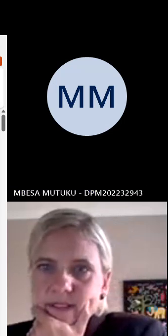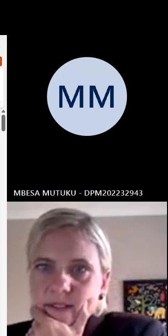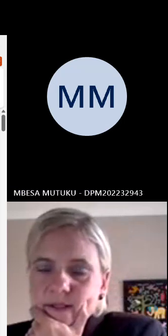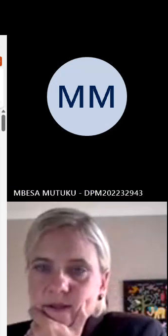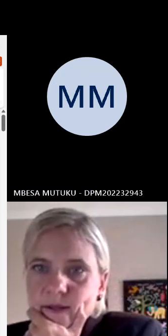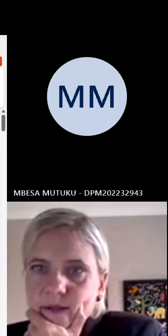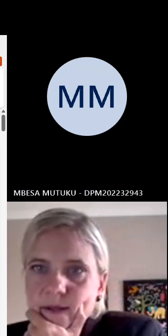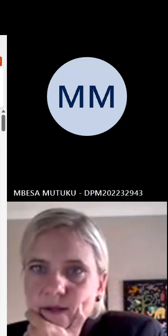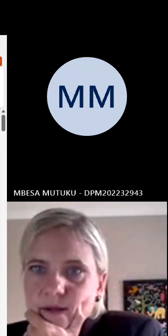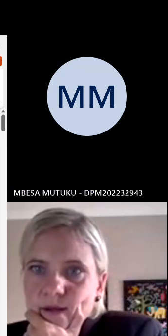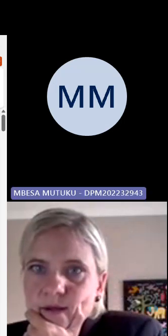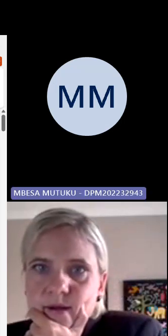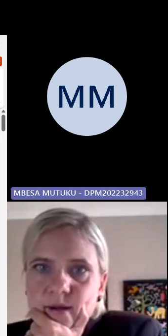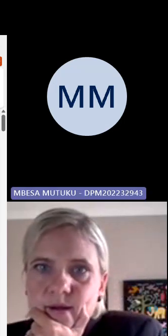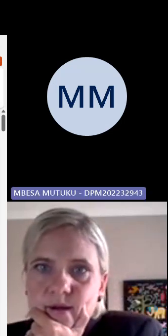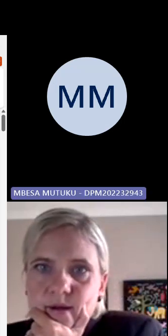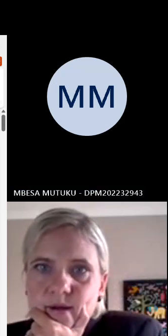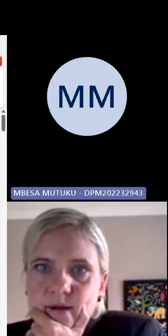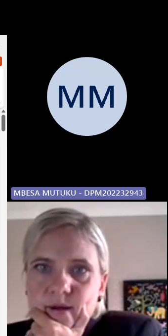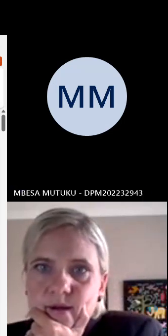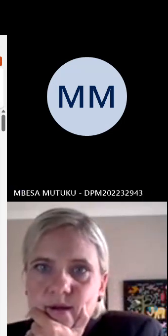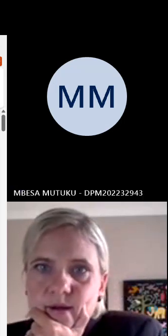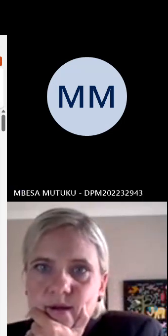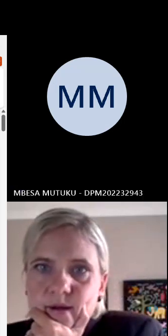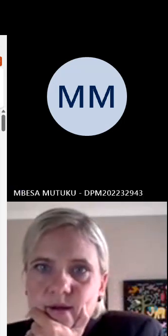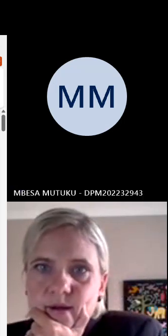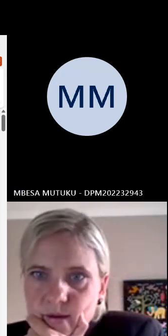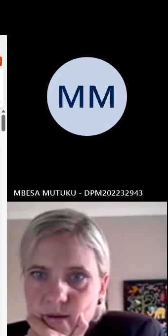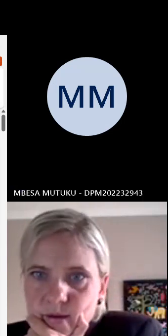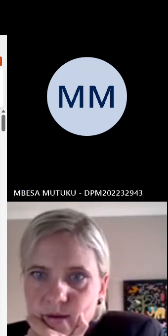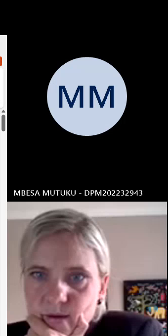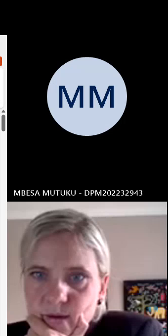very interesting. Yeah.